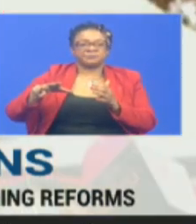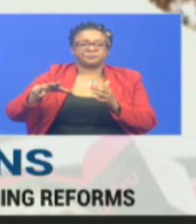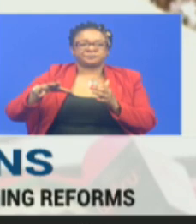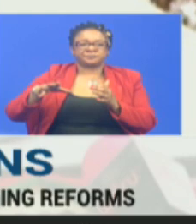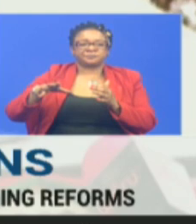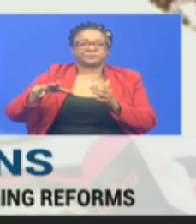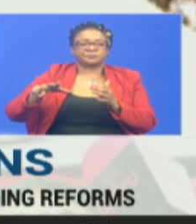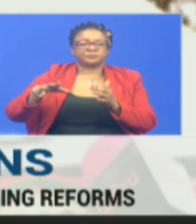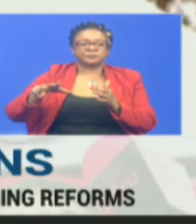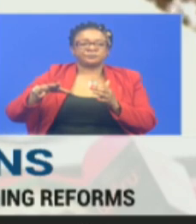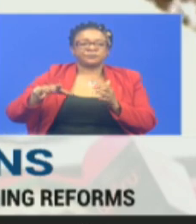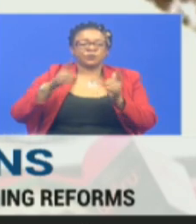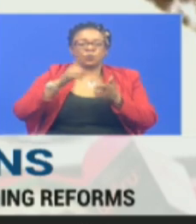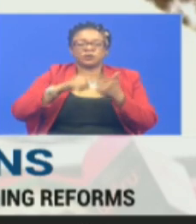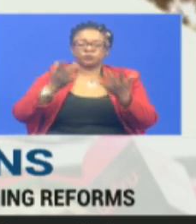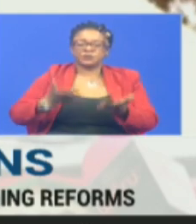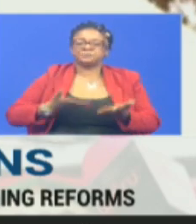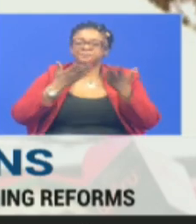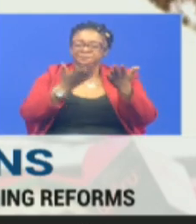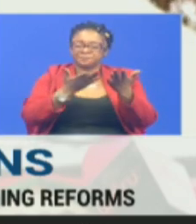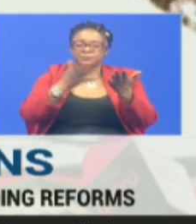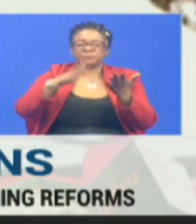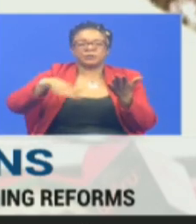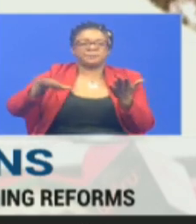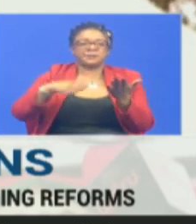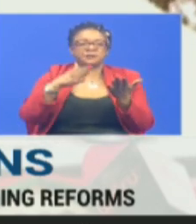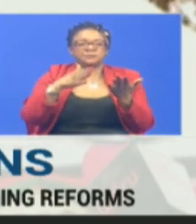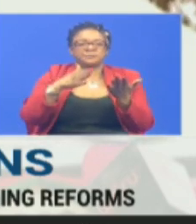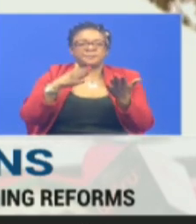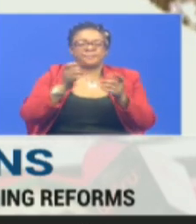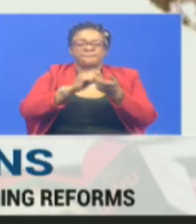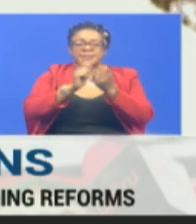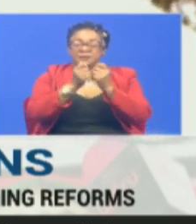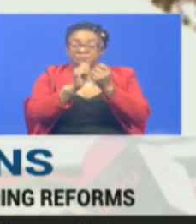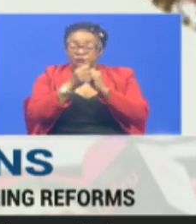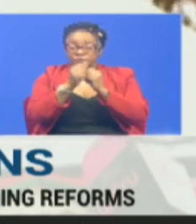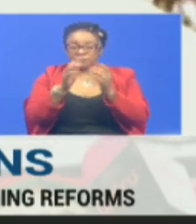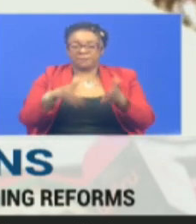hiyo tumepeleka mbunge. Ile marekebisho tumepeleka.